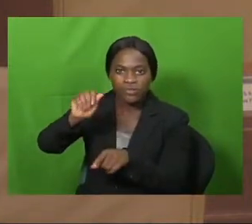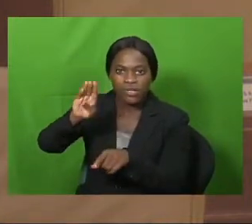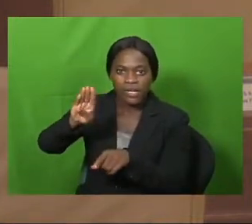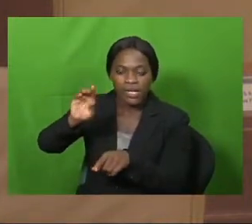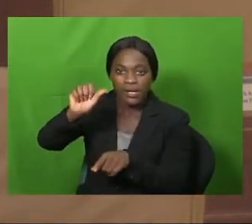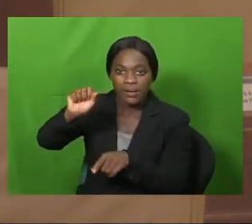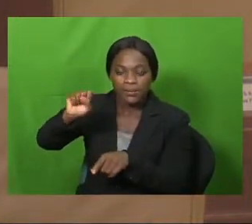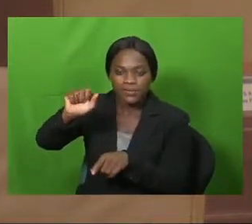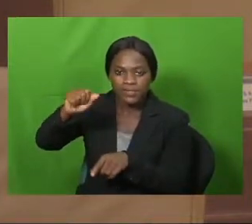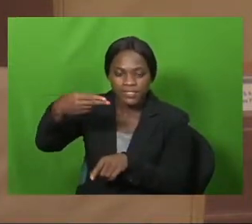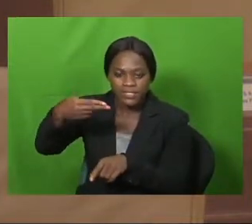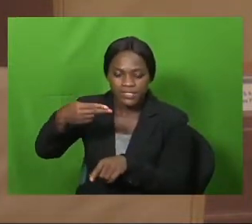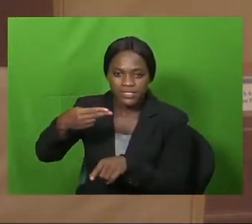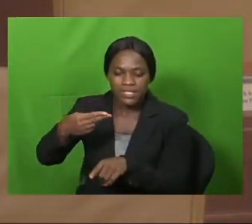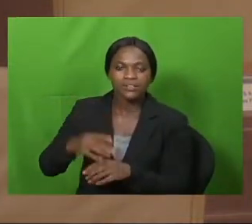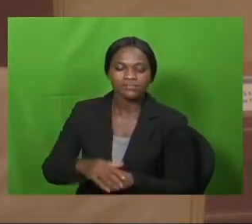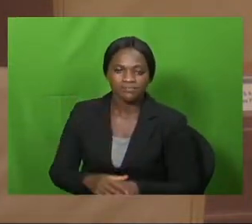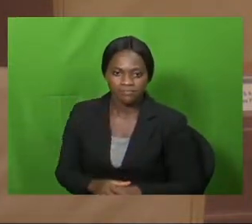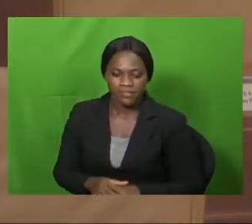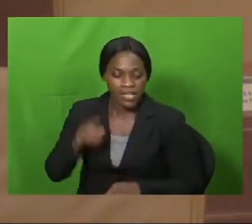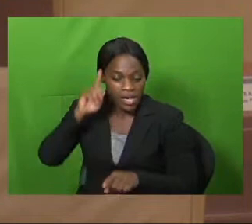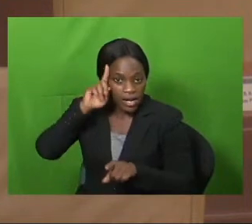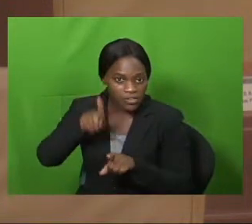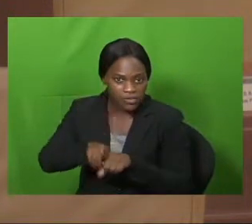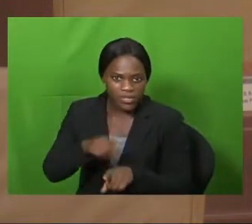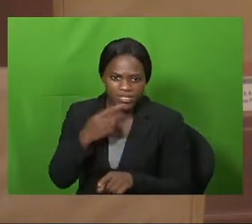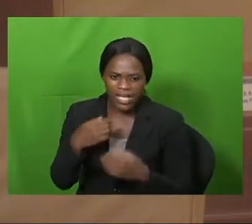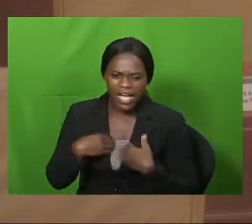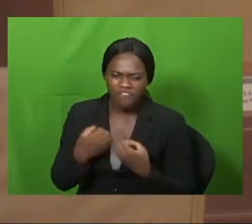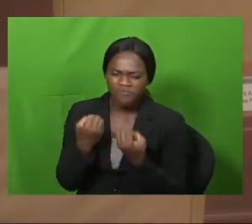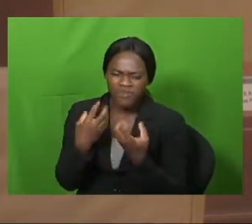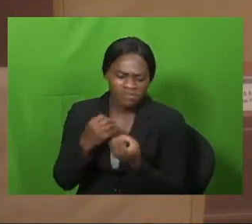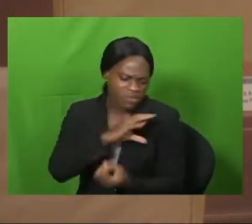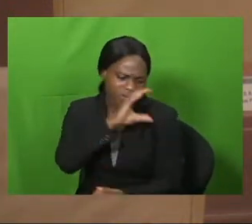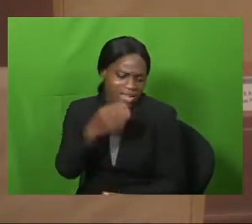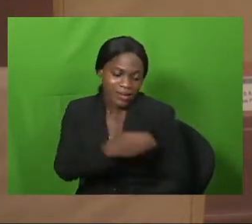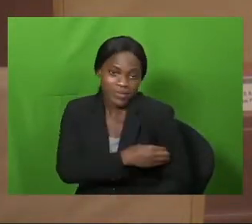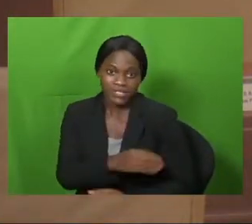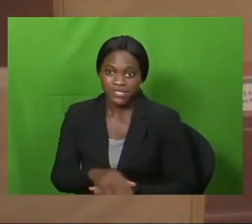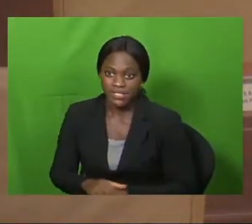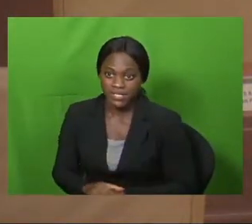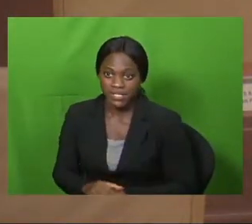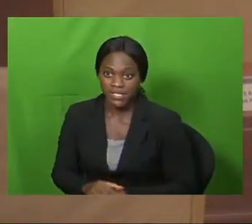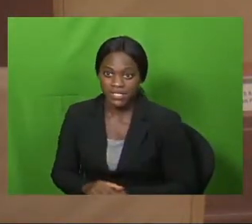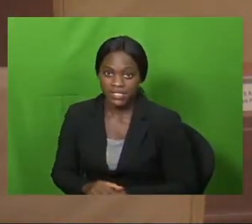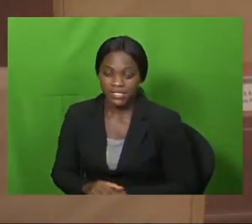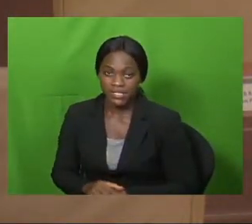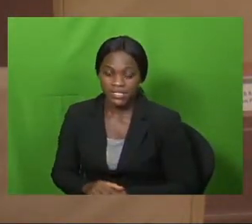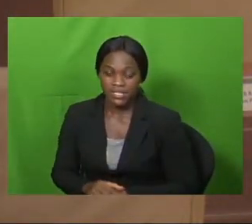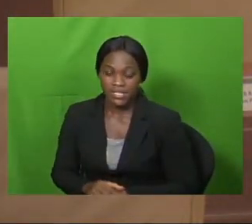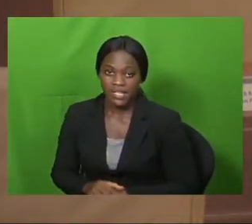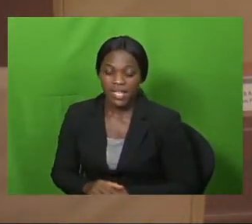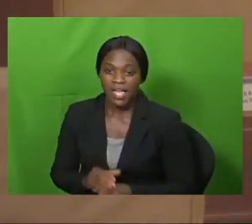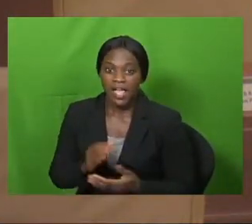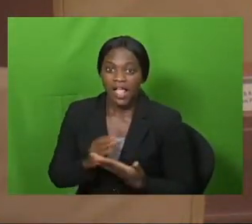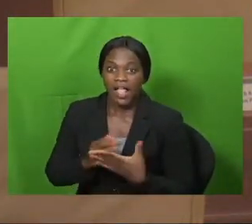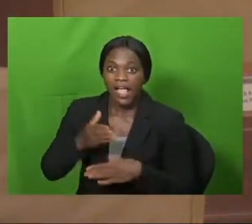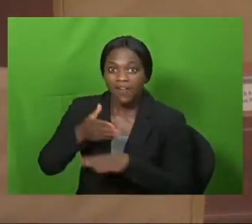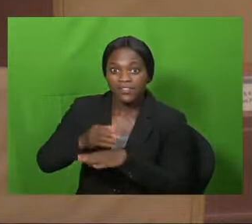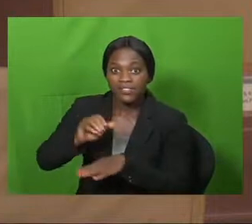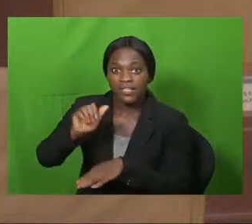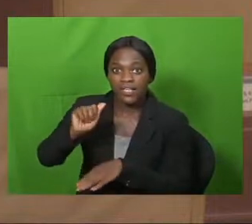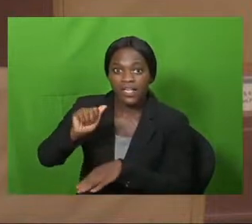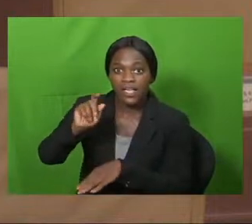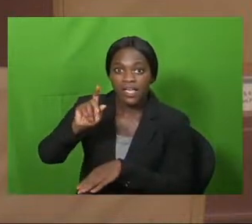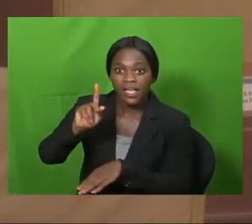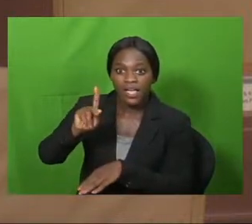we have so much excess capacity. Is that not the case? Immediately the AFSA deal expired, this government